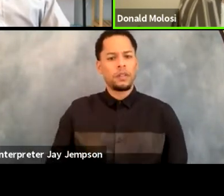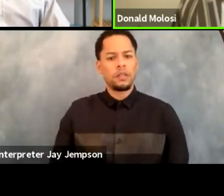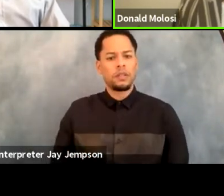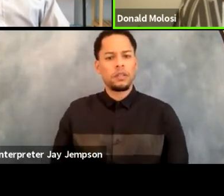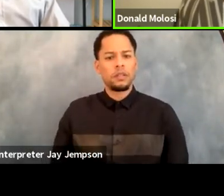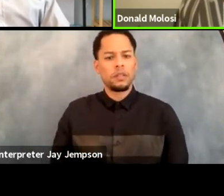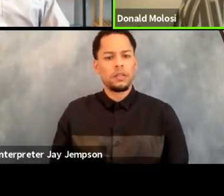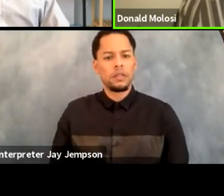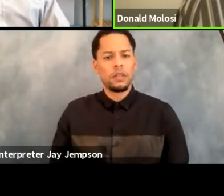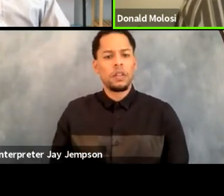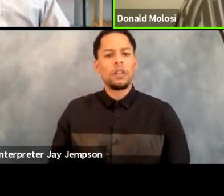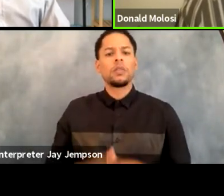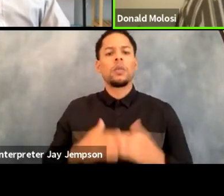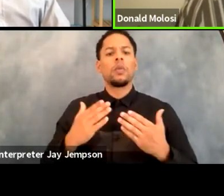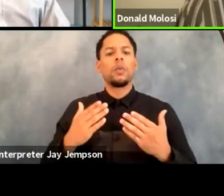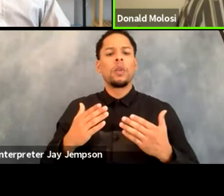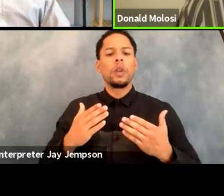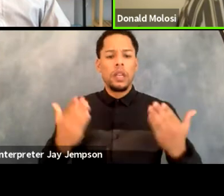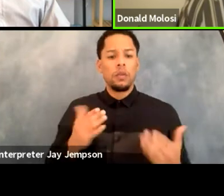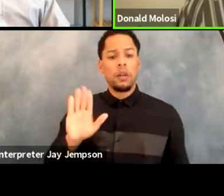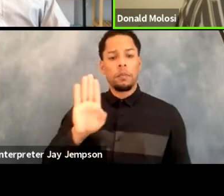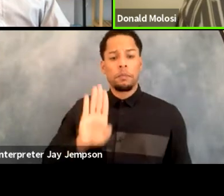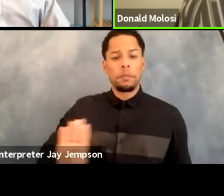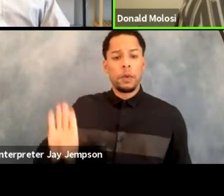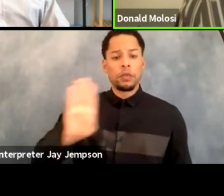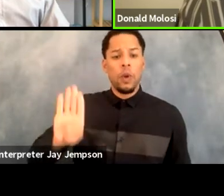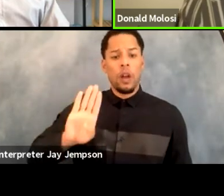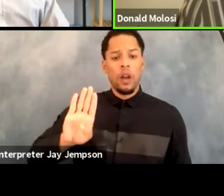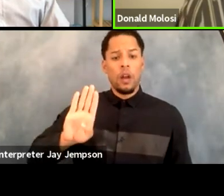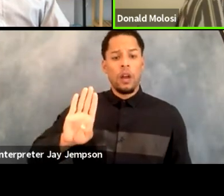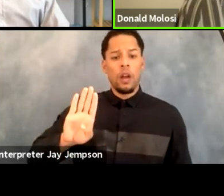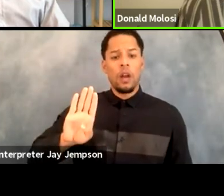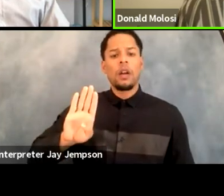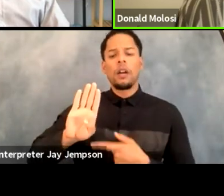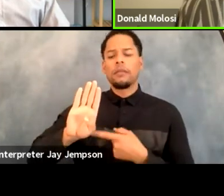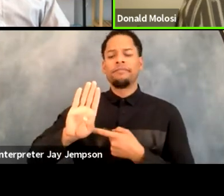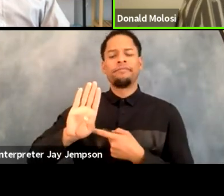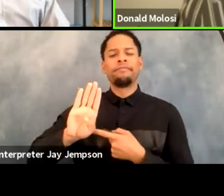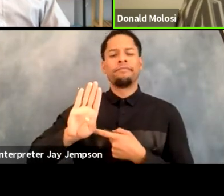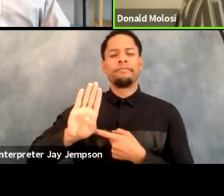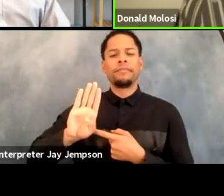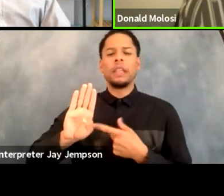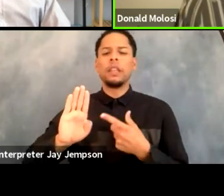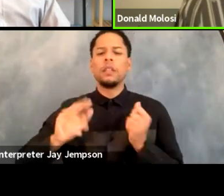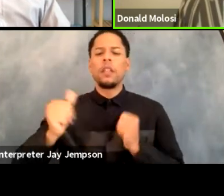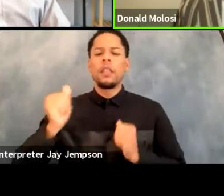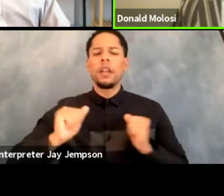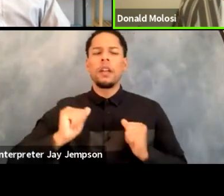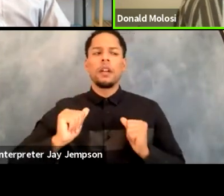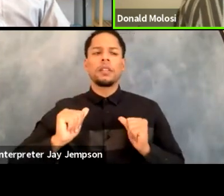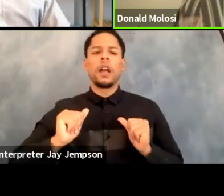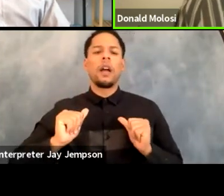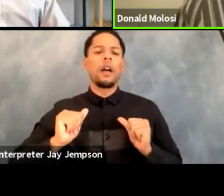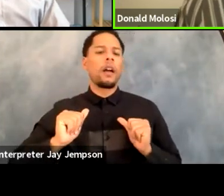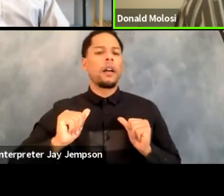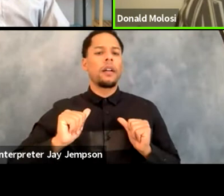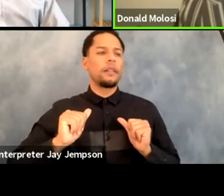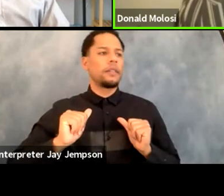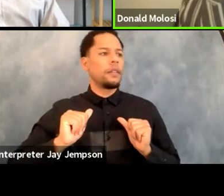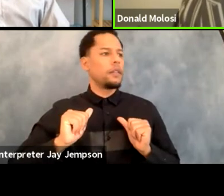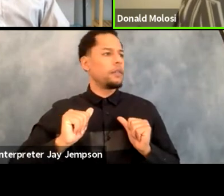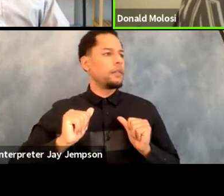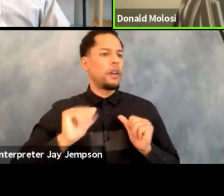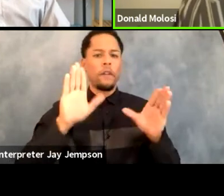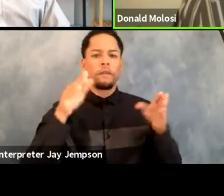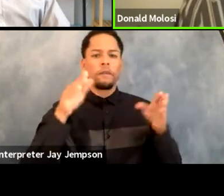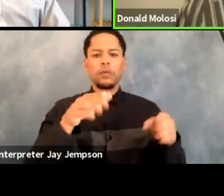in Botswana, for example, a lot of it is geared towards the tourist market. Who is the tourist in Botswana? Who is this European coming